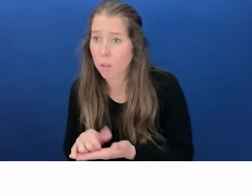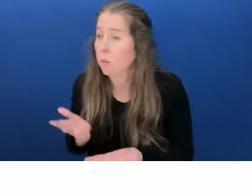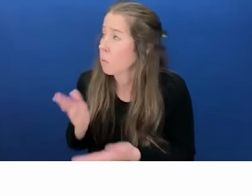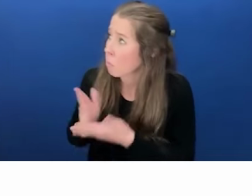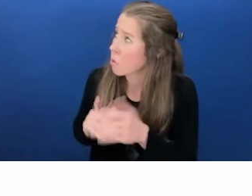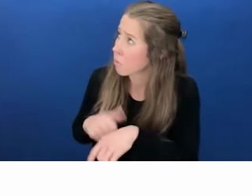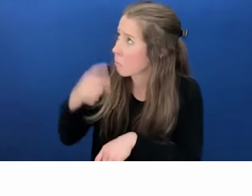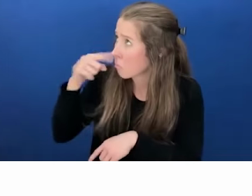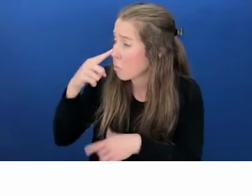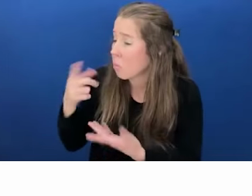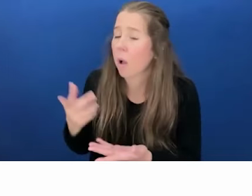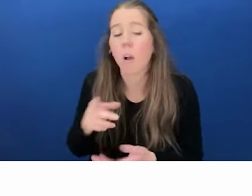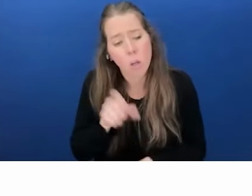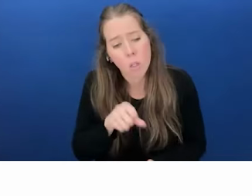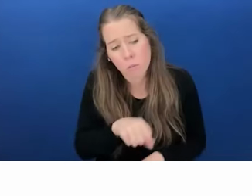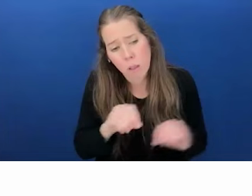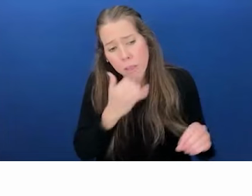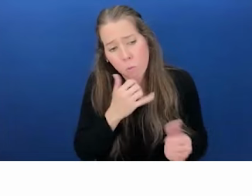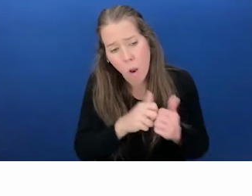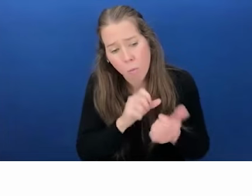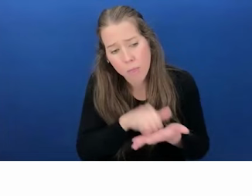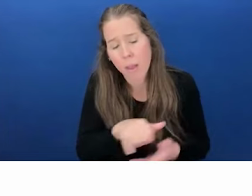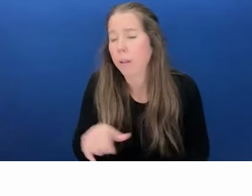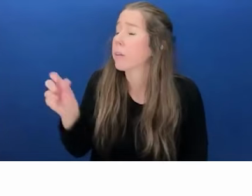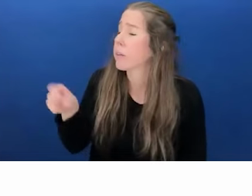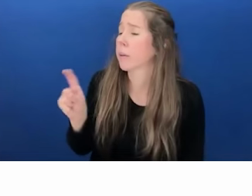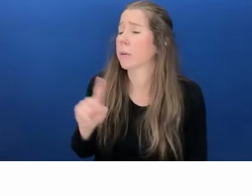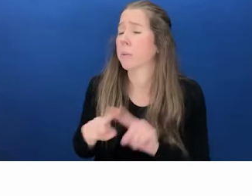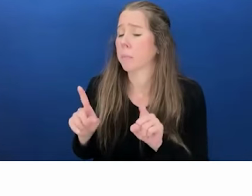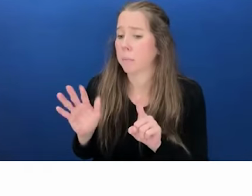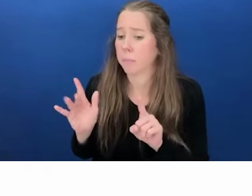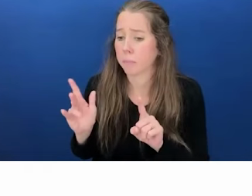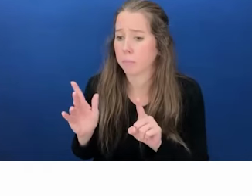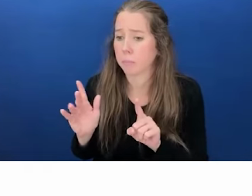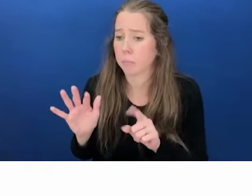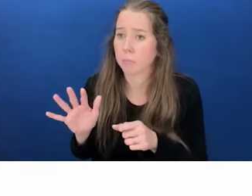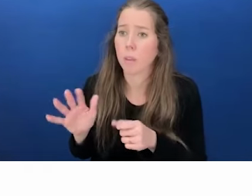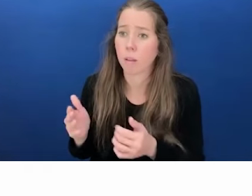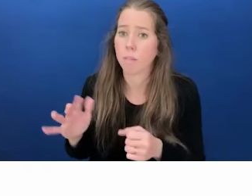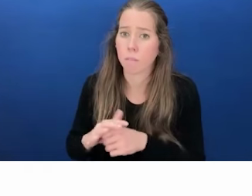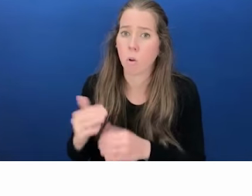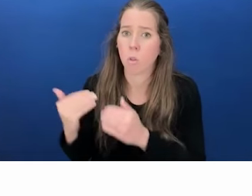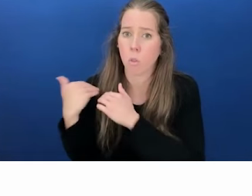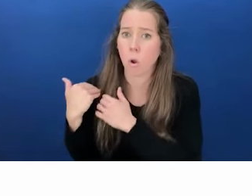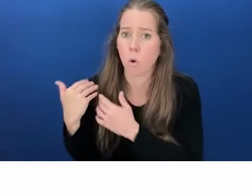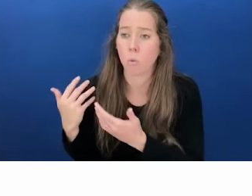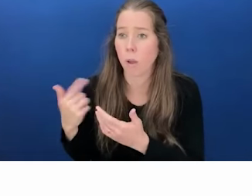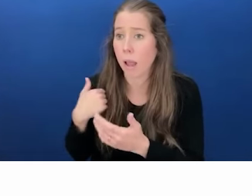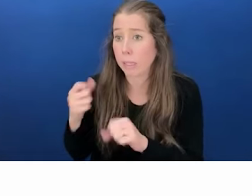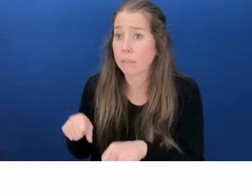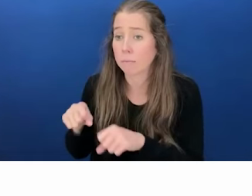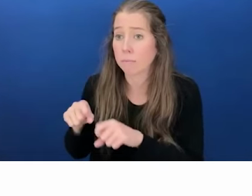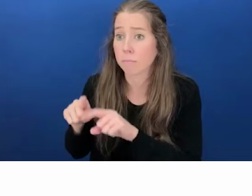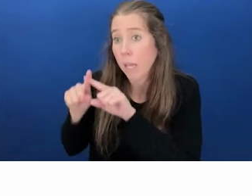part-time, Oh, yeah, as long as there's it's, nothing wrong with that. Yeah. you know, like I get a full load and I could count on that.